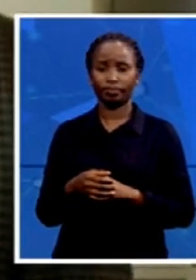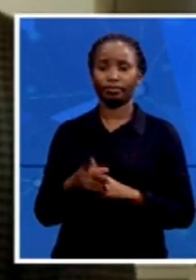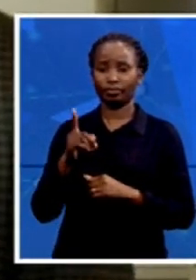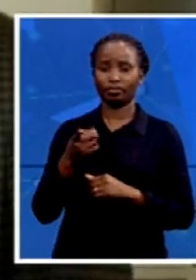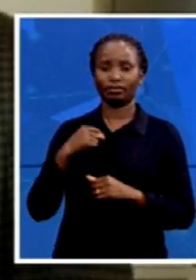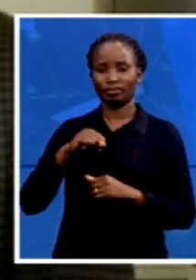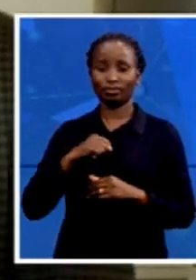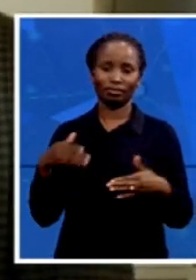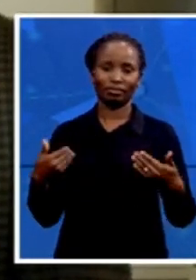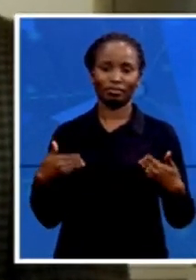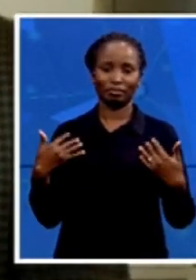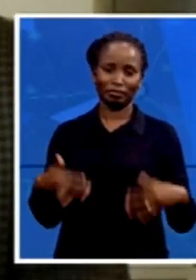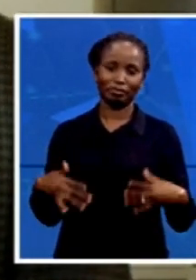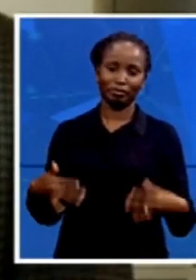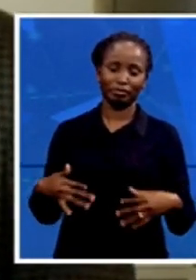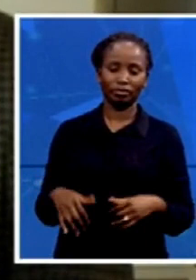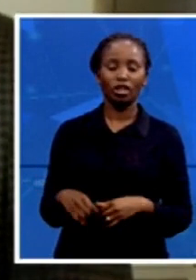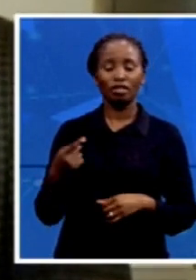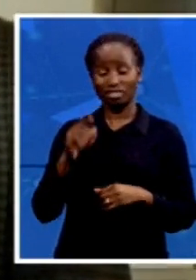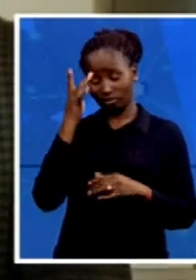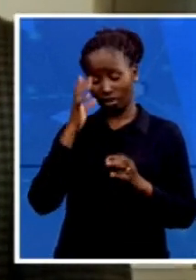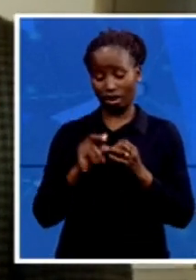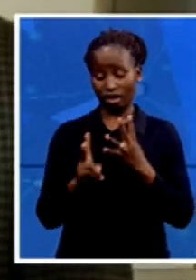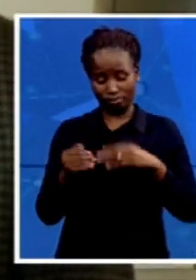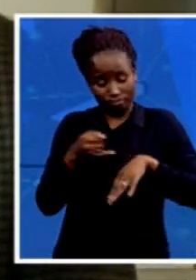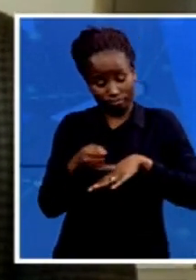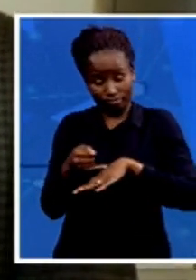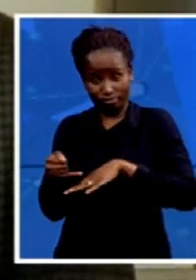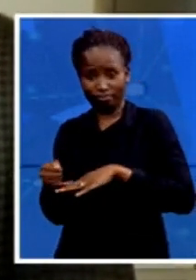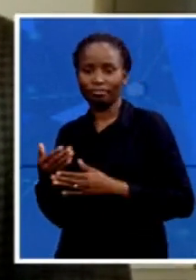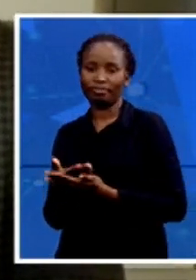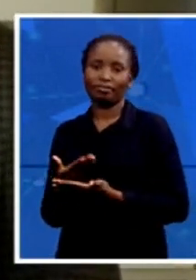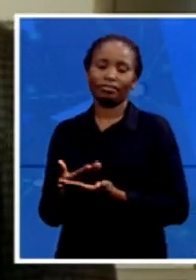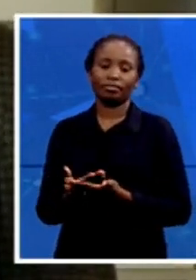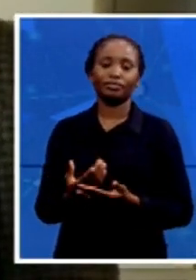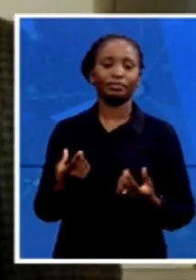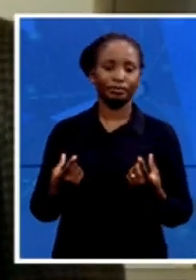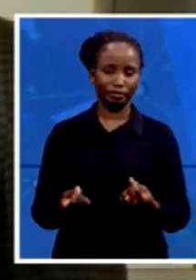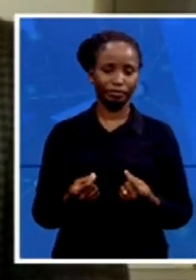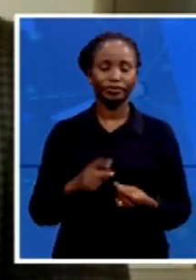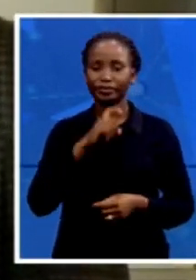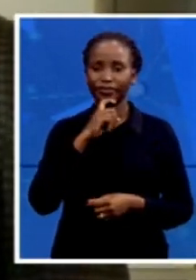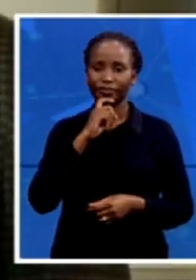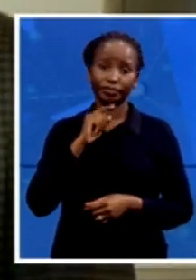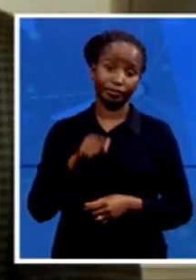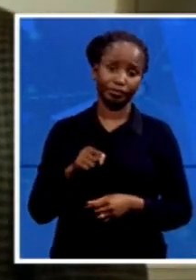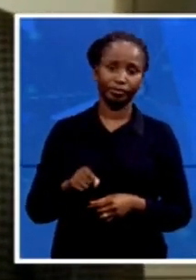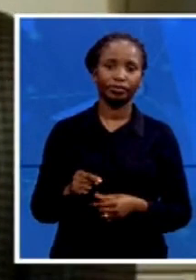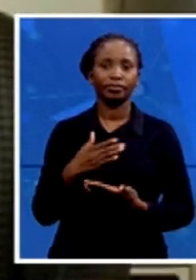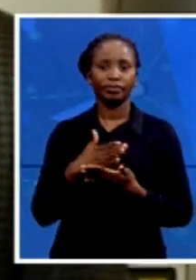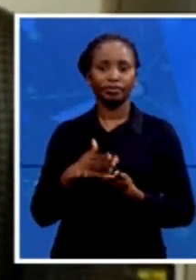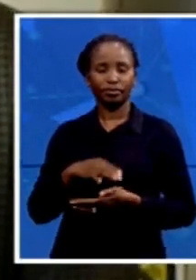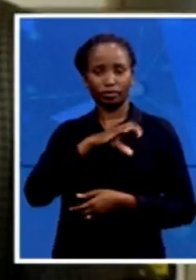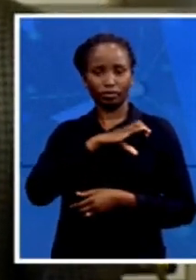getting into this adventure with our state patients in Cape Town. Doctor,